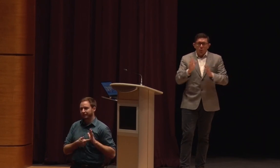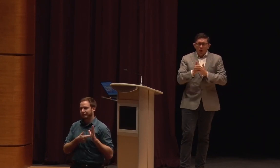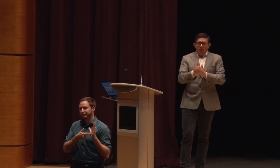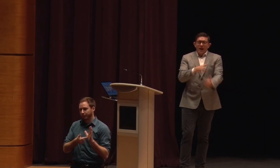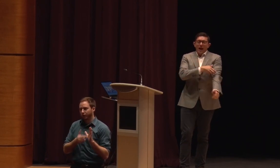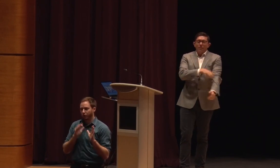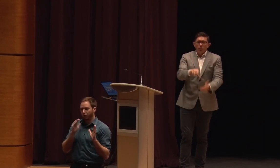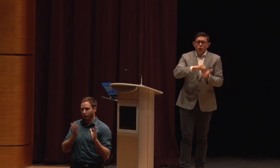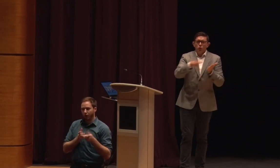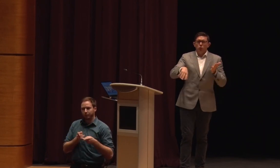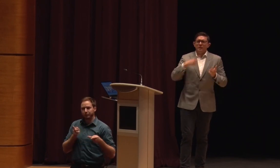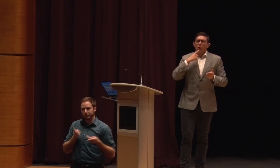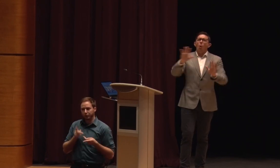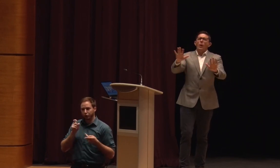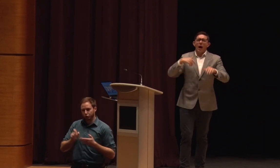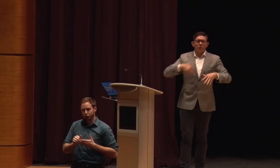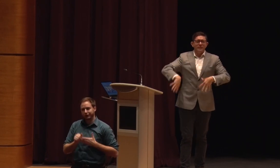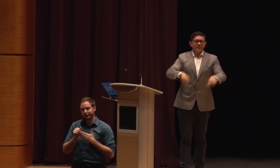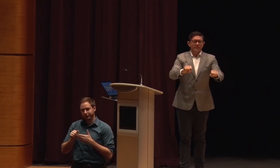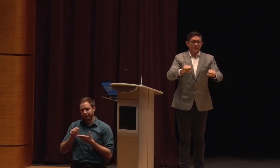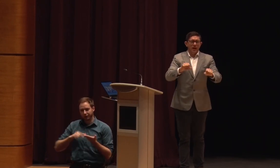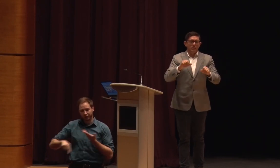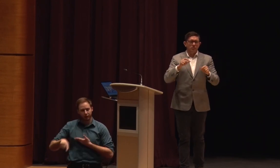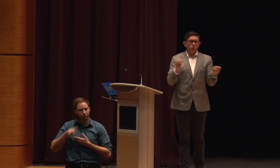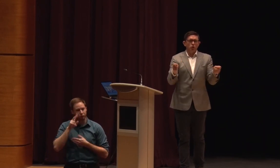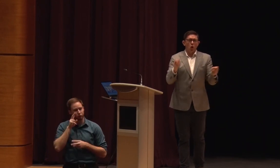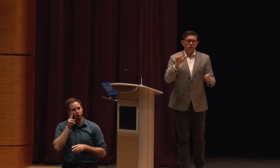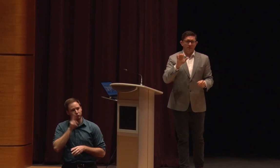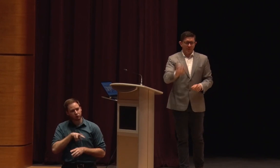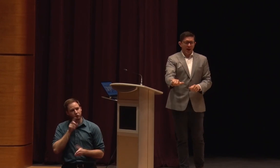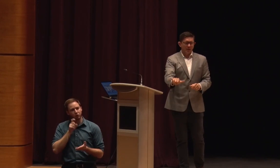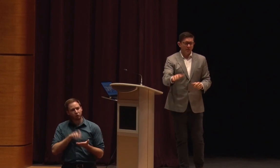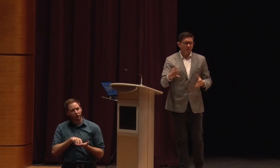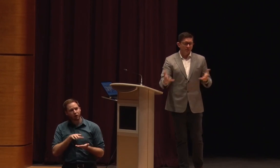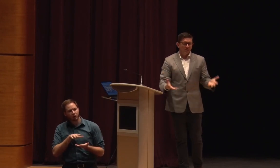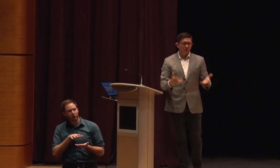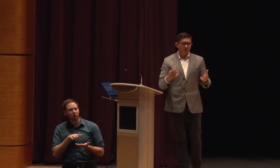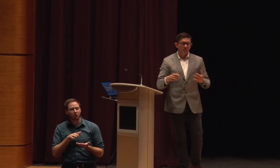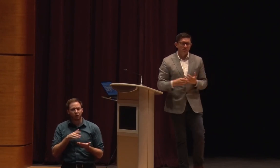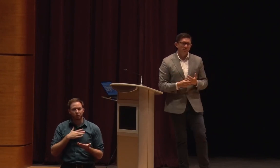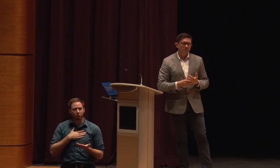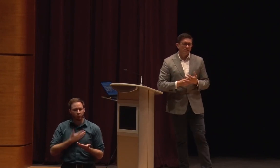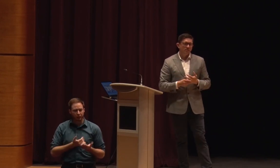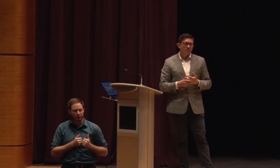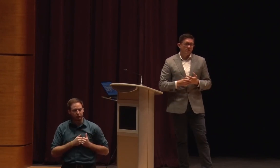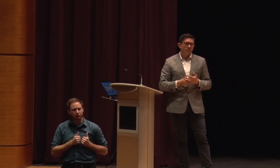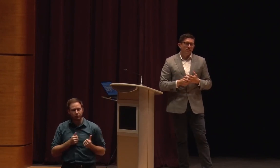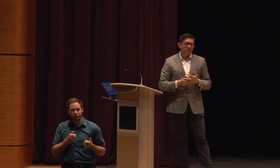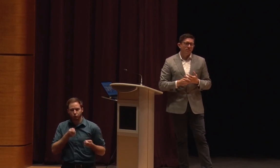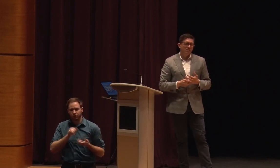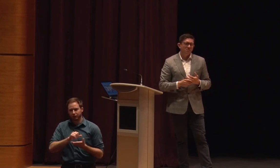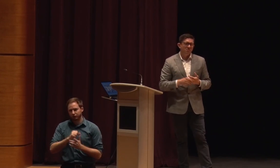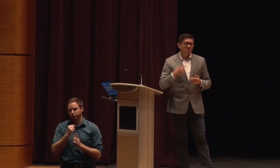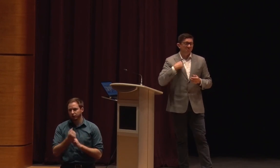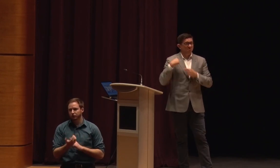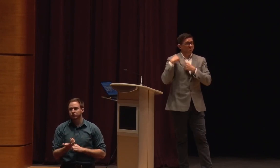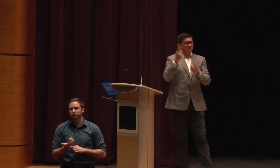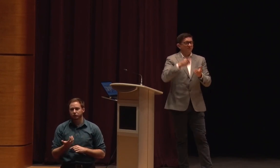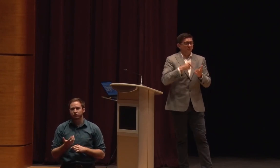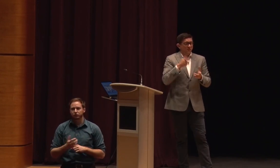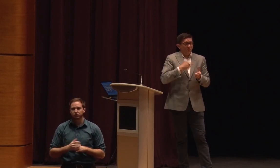in our position will hopefully lead to empowering the student to say, okay, yeah, I'll take control of that that situation.